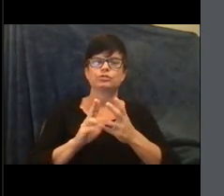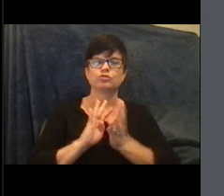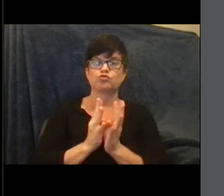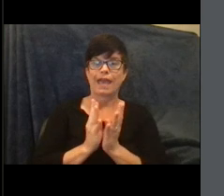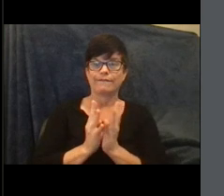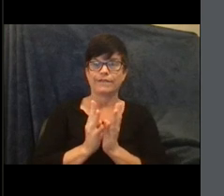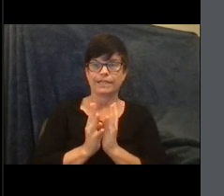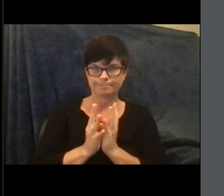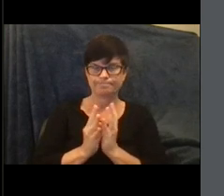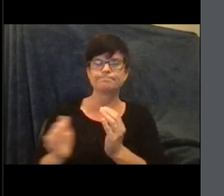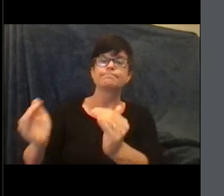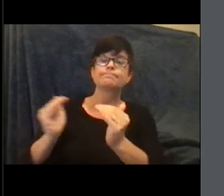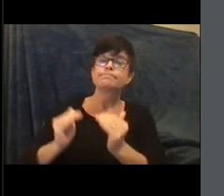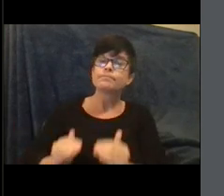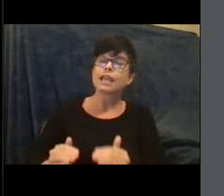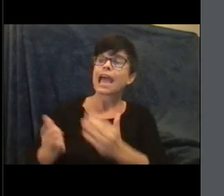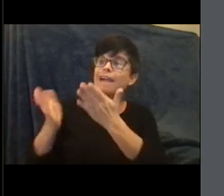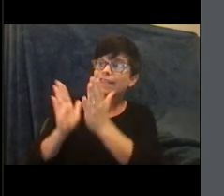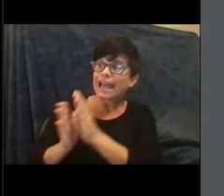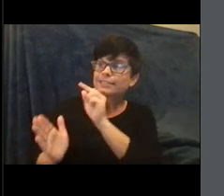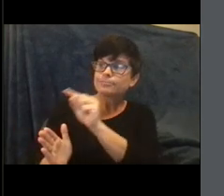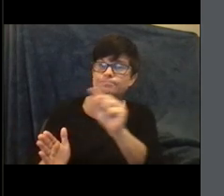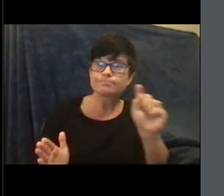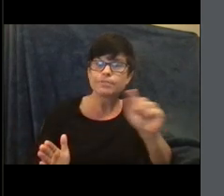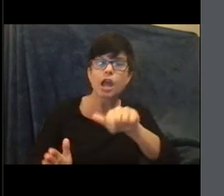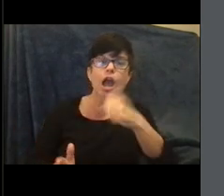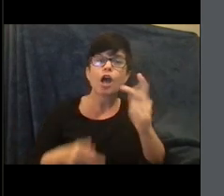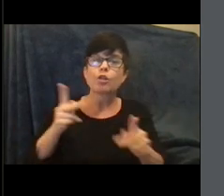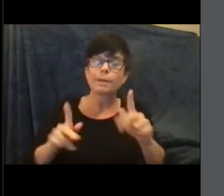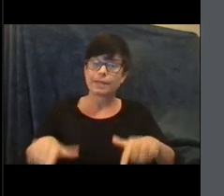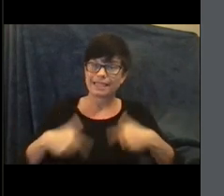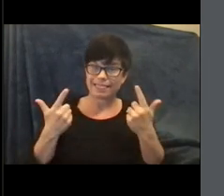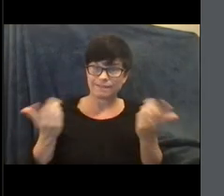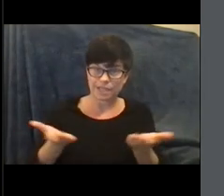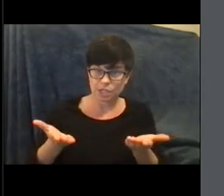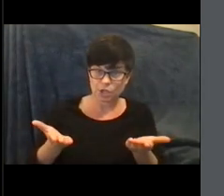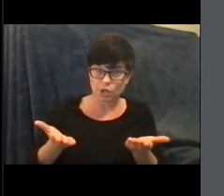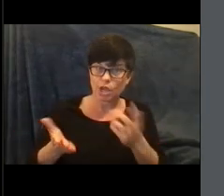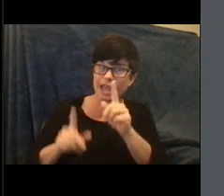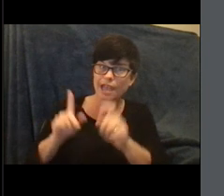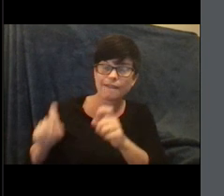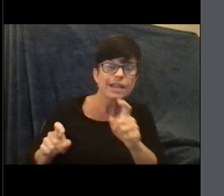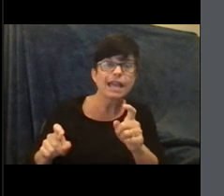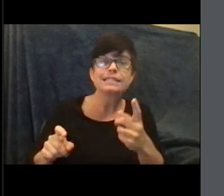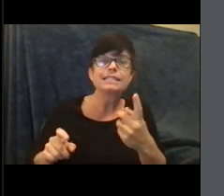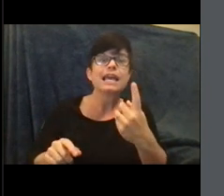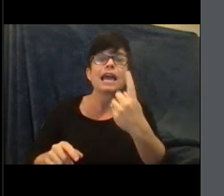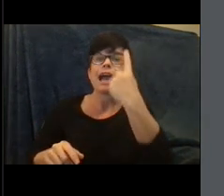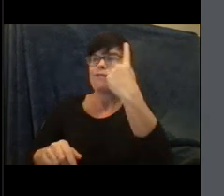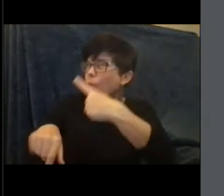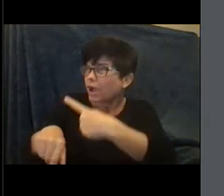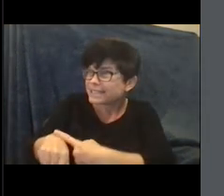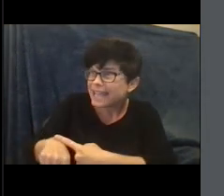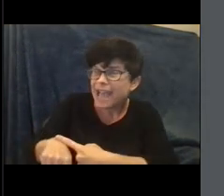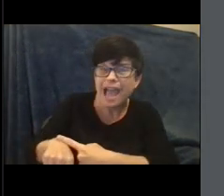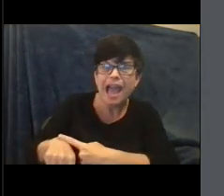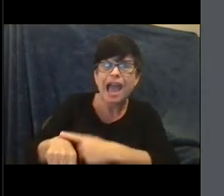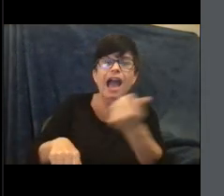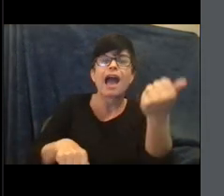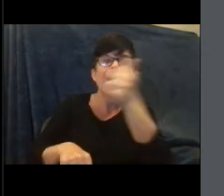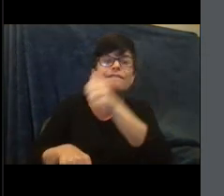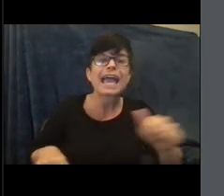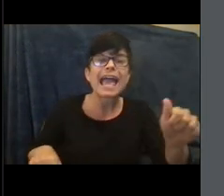my fellow residents, not one time has any representative of the